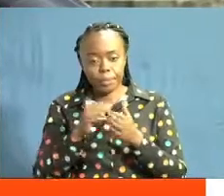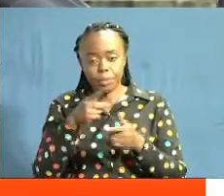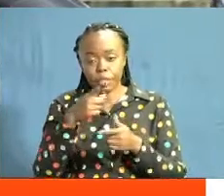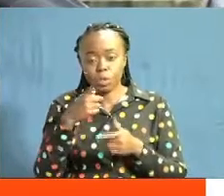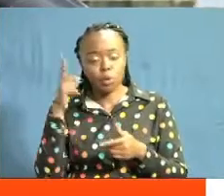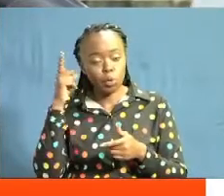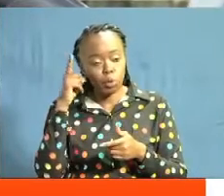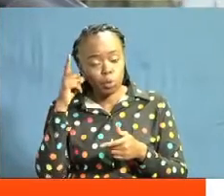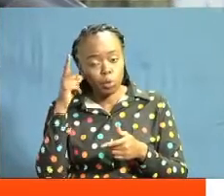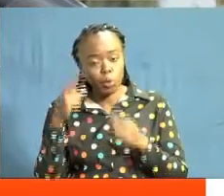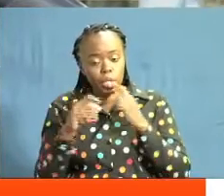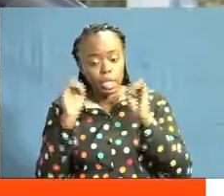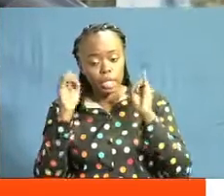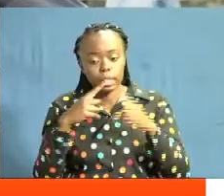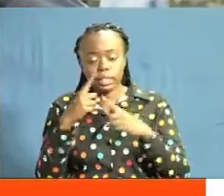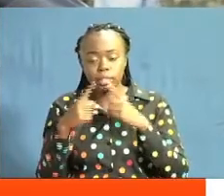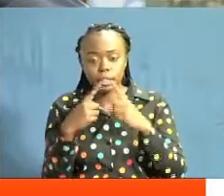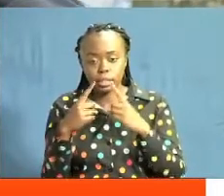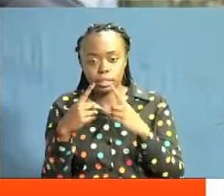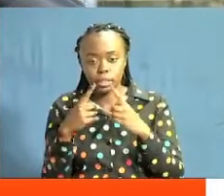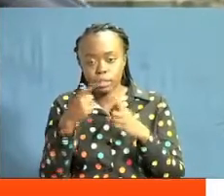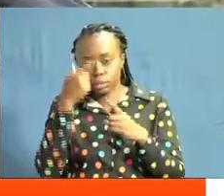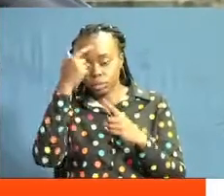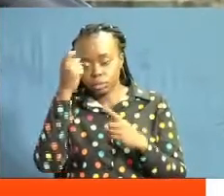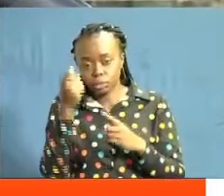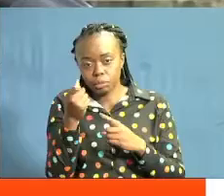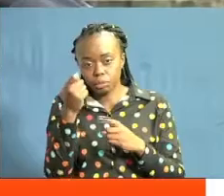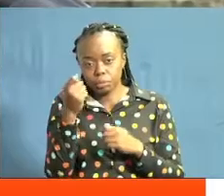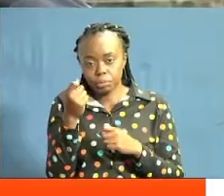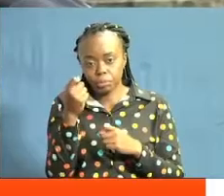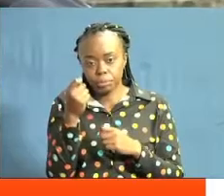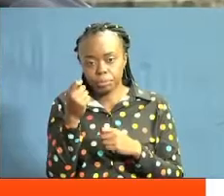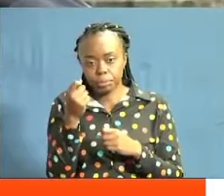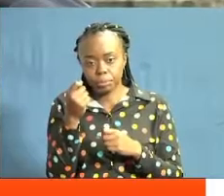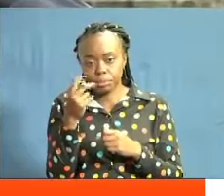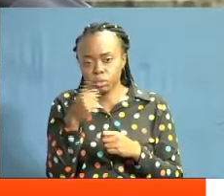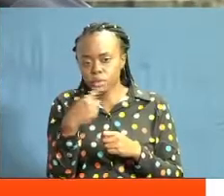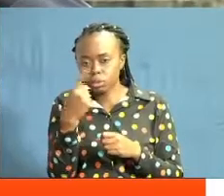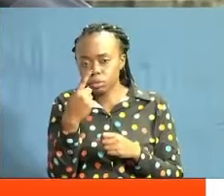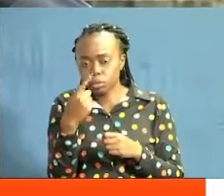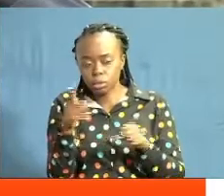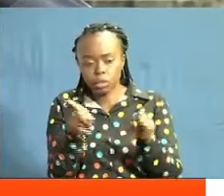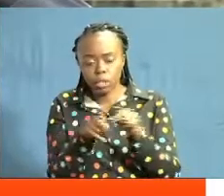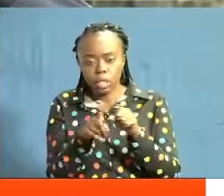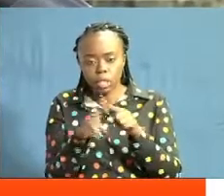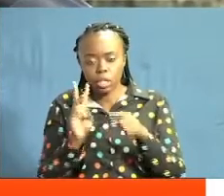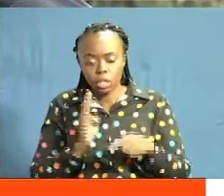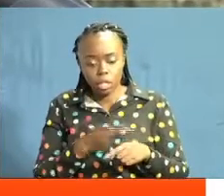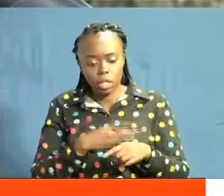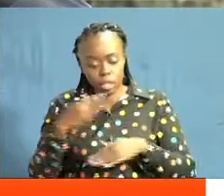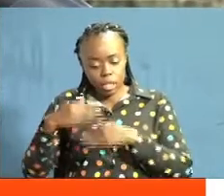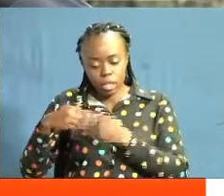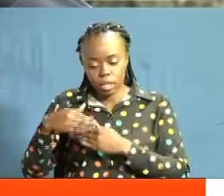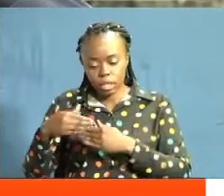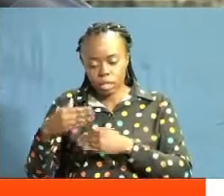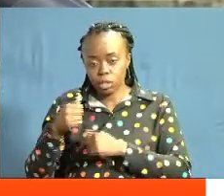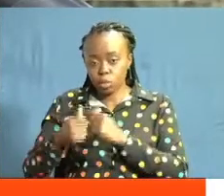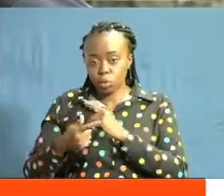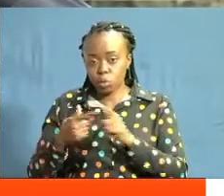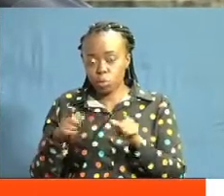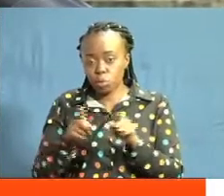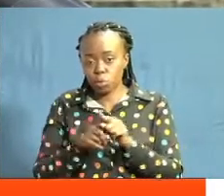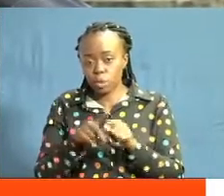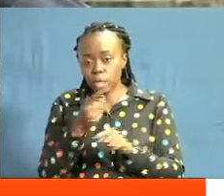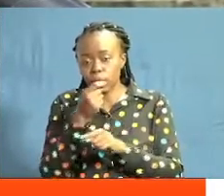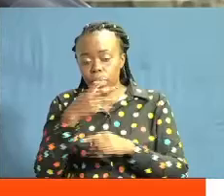listen to the naysayers, because just as we are on this side of the divide,